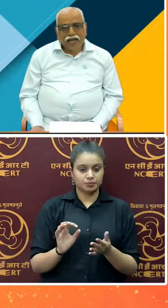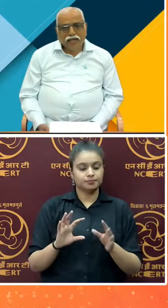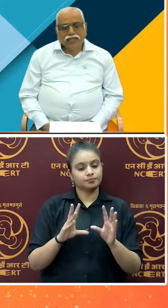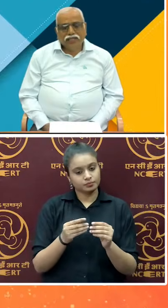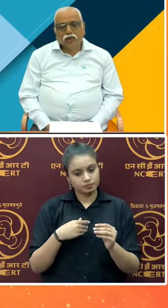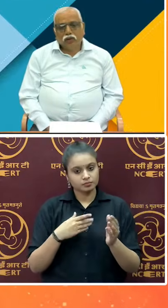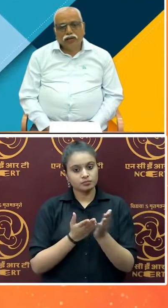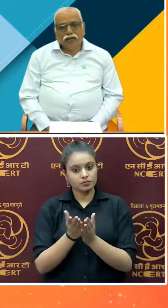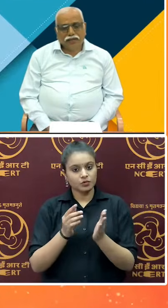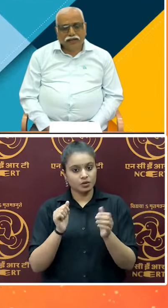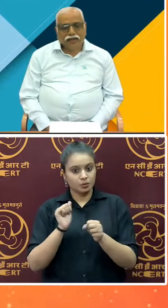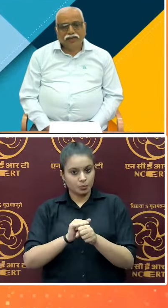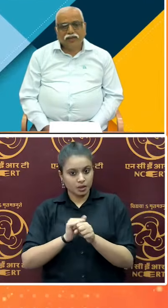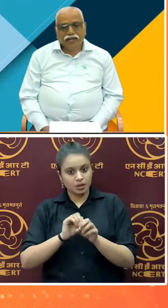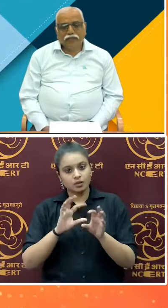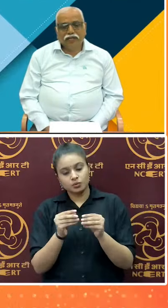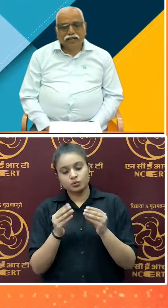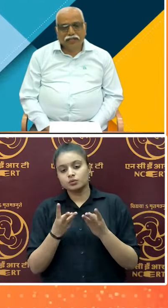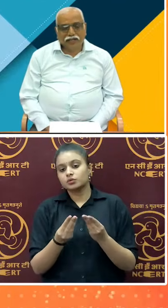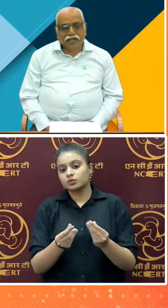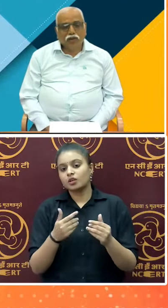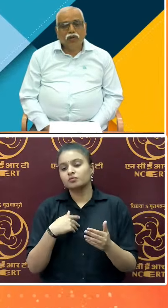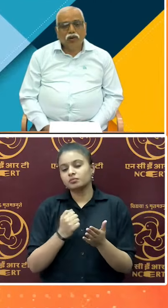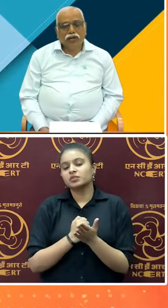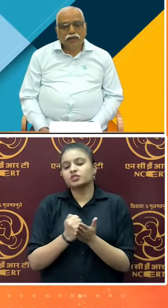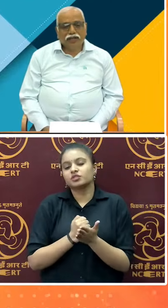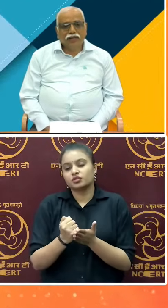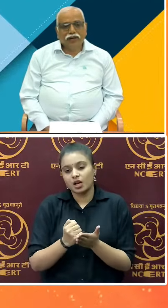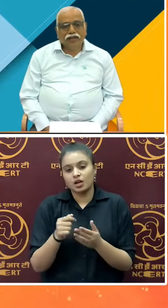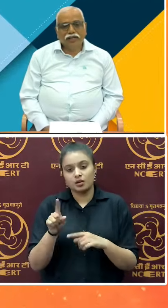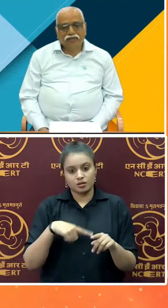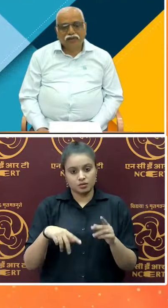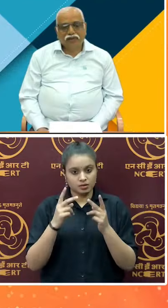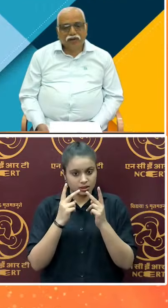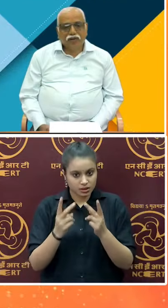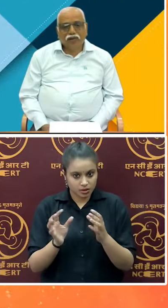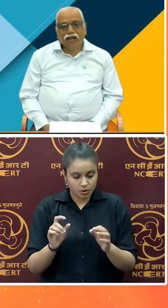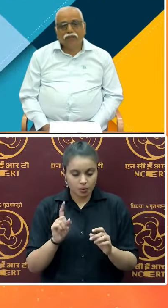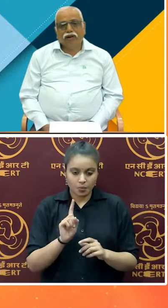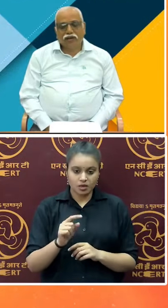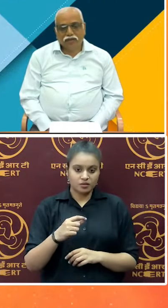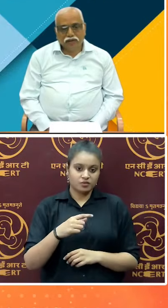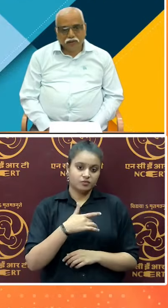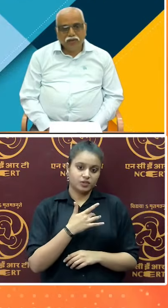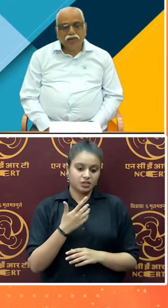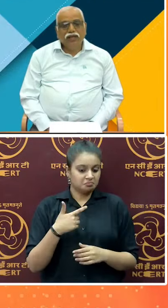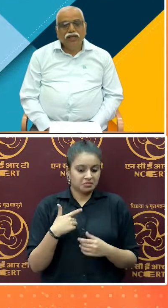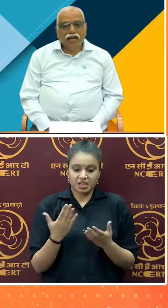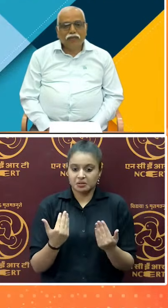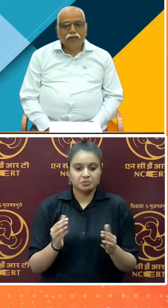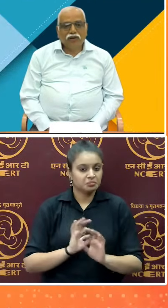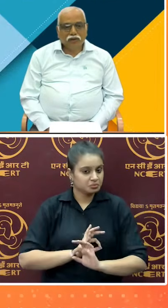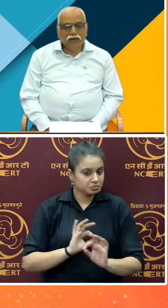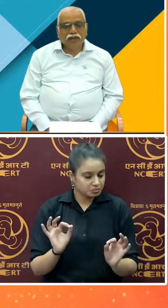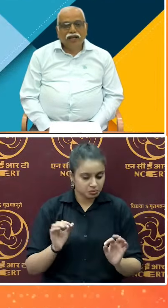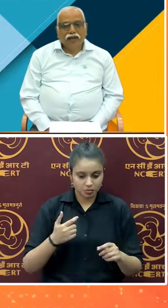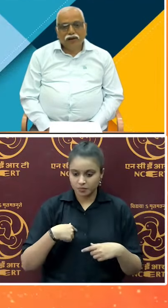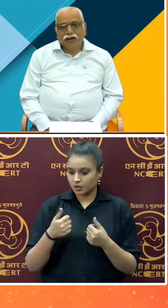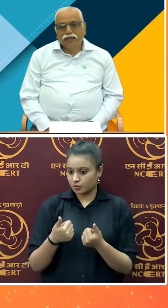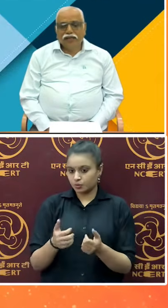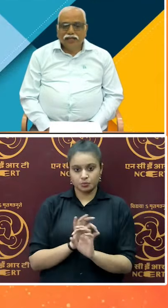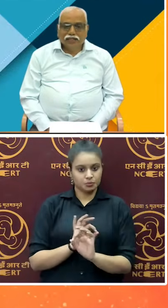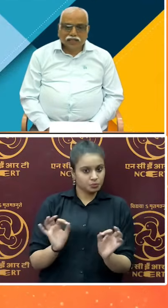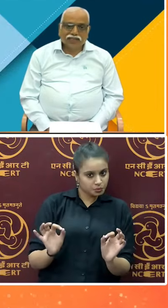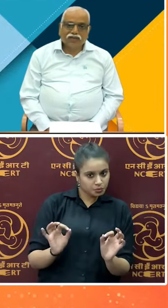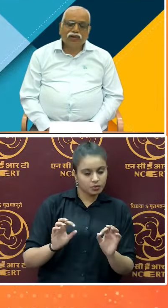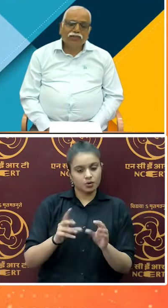have the mechanism to overcome that. So let me try that. They don't look into that, but they feel that, no, I am not able to do, I am not good, I will